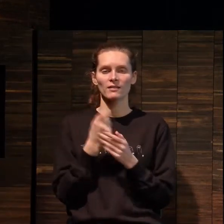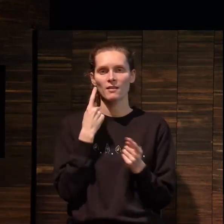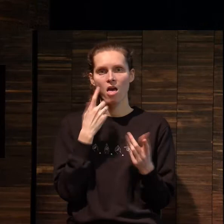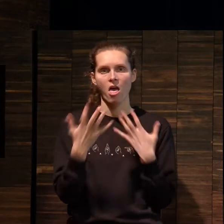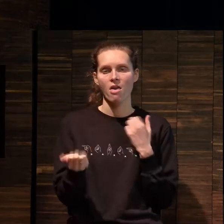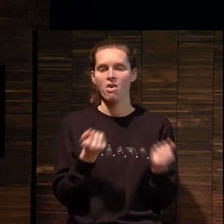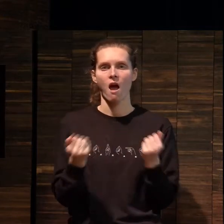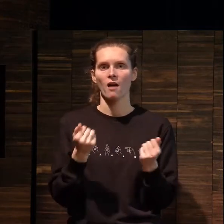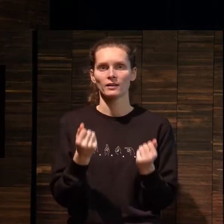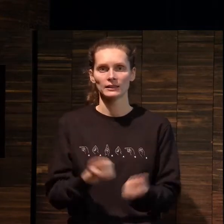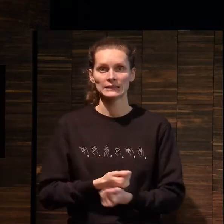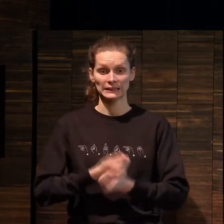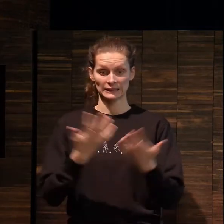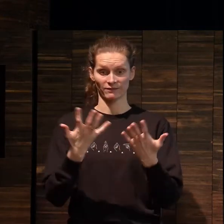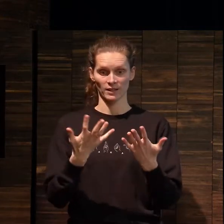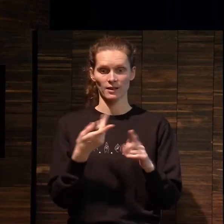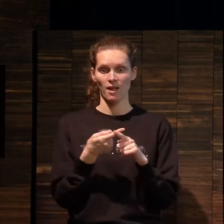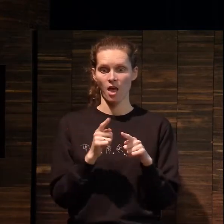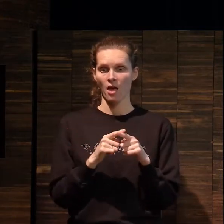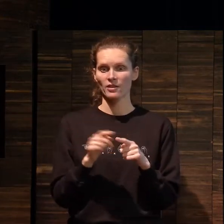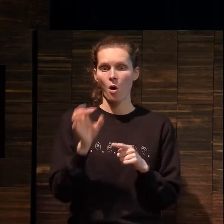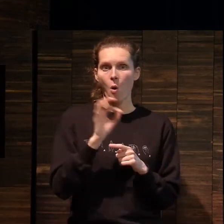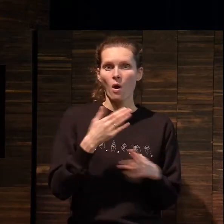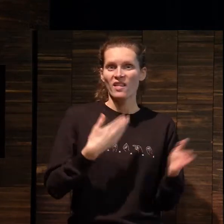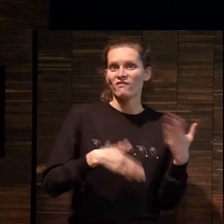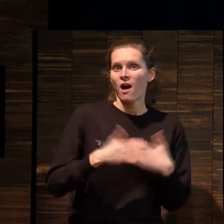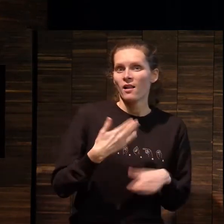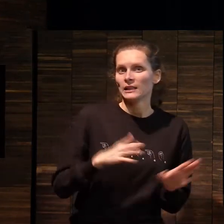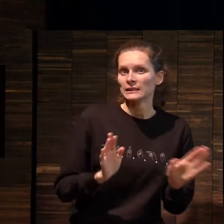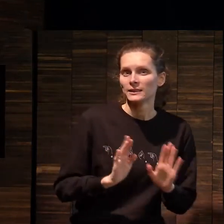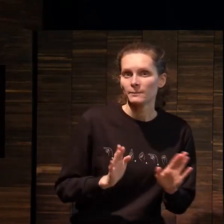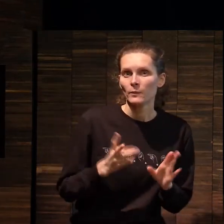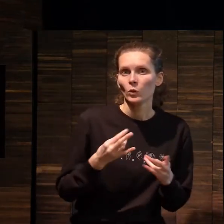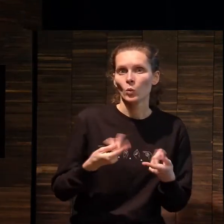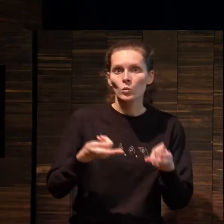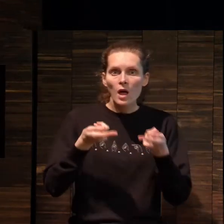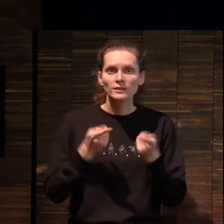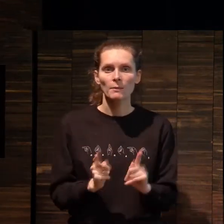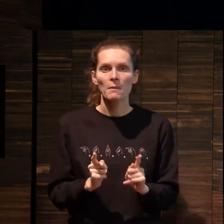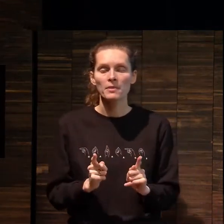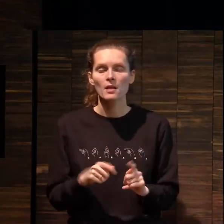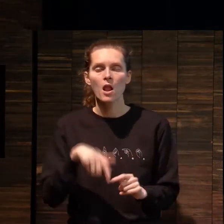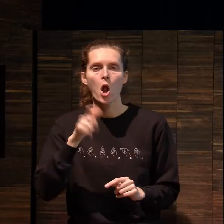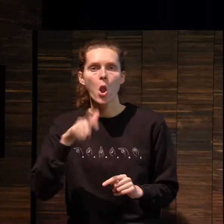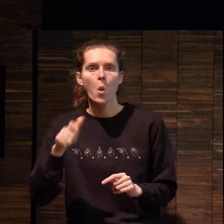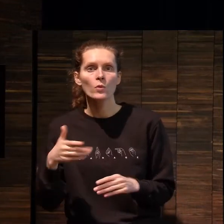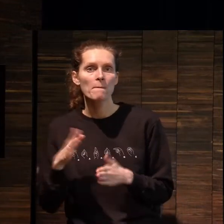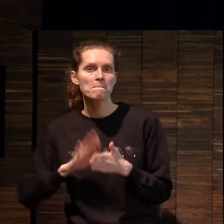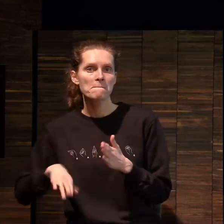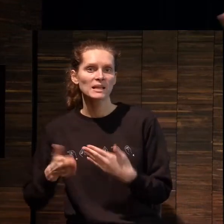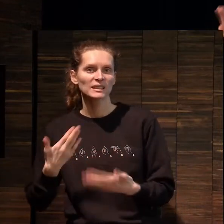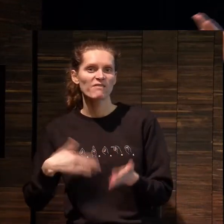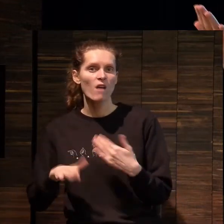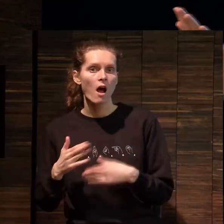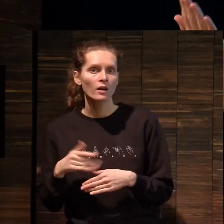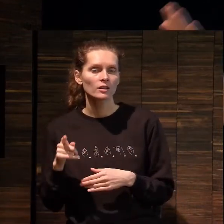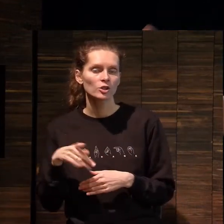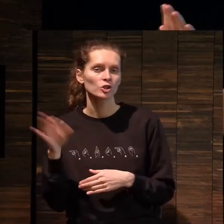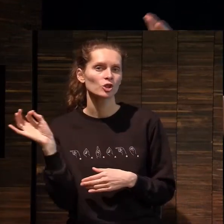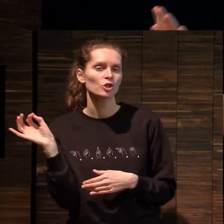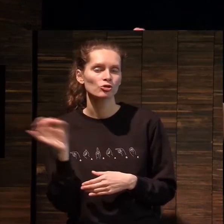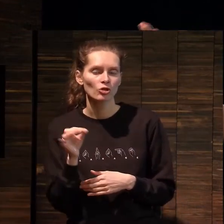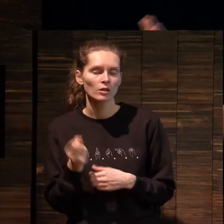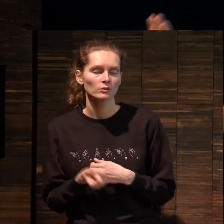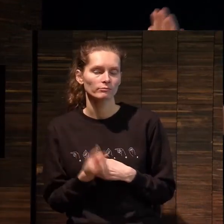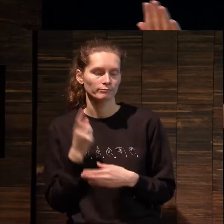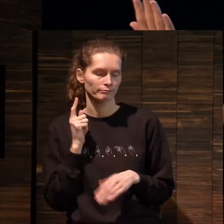what it looks like when the sun is bright. It's again not about disability, but this is an important thing too. People